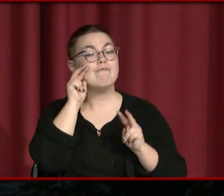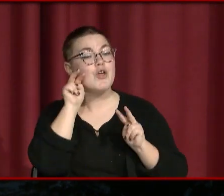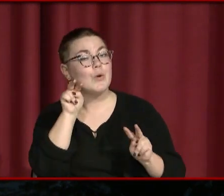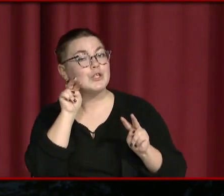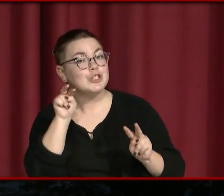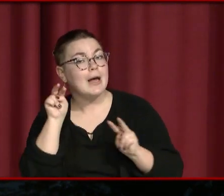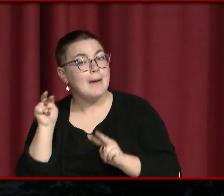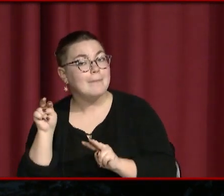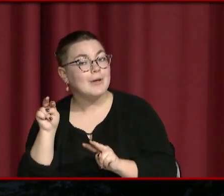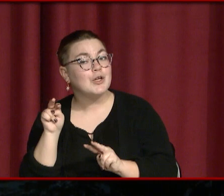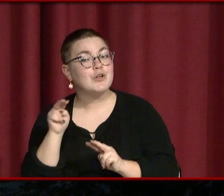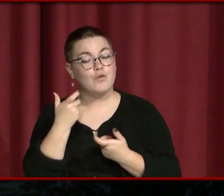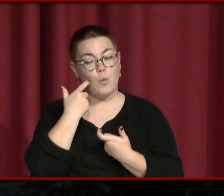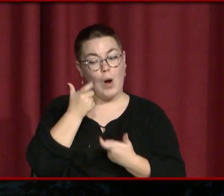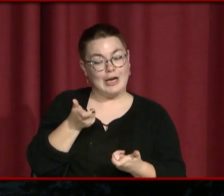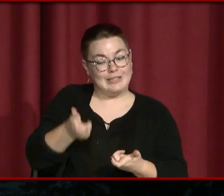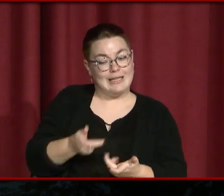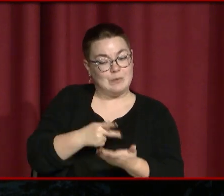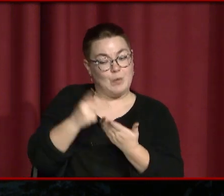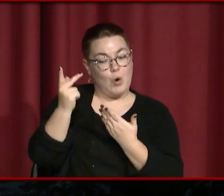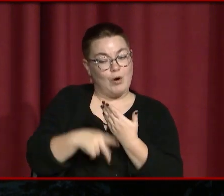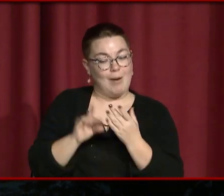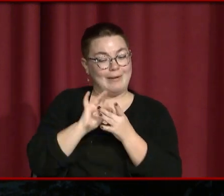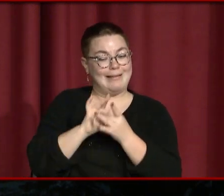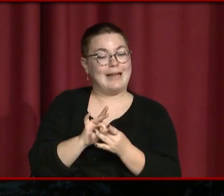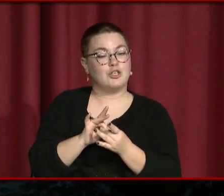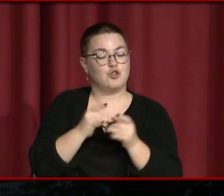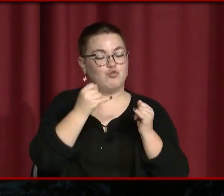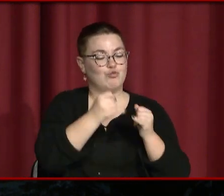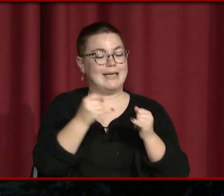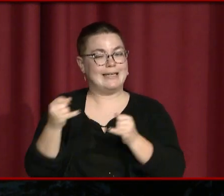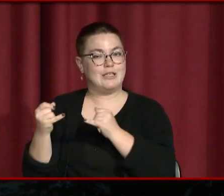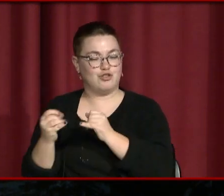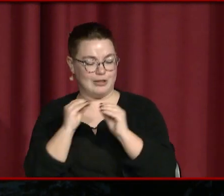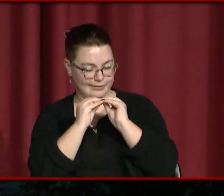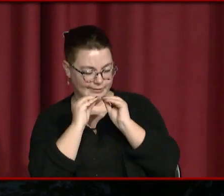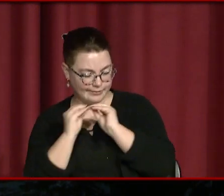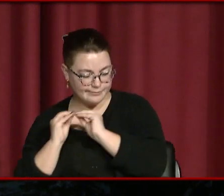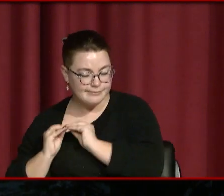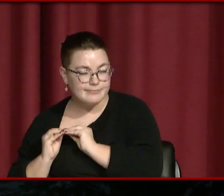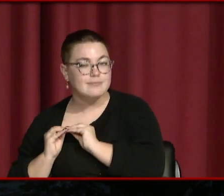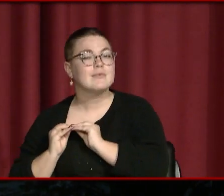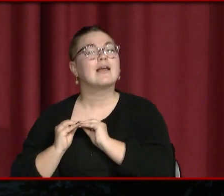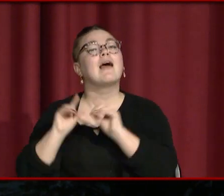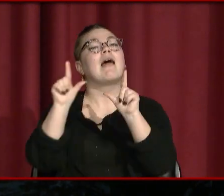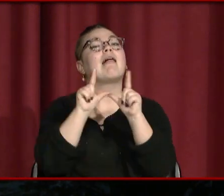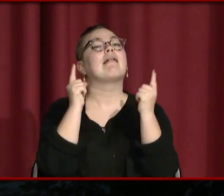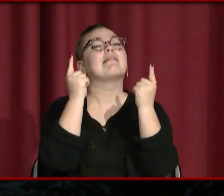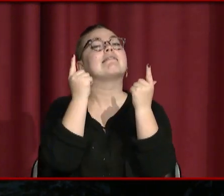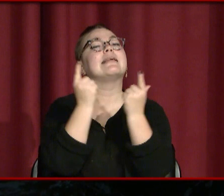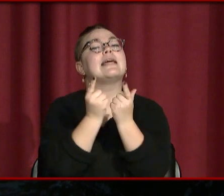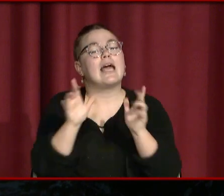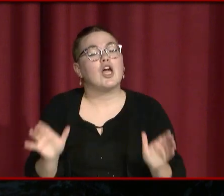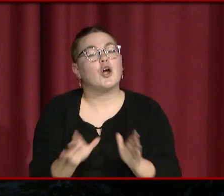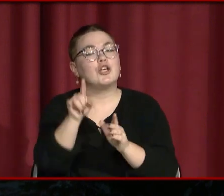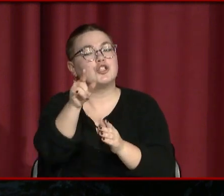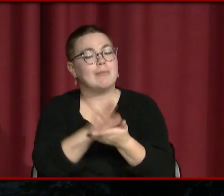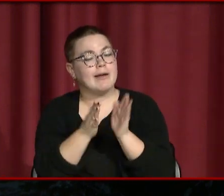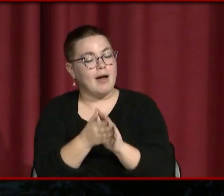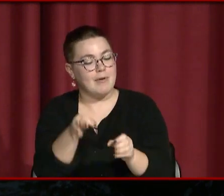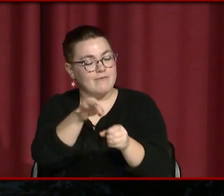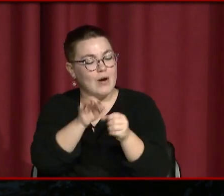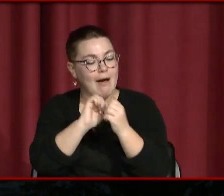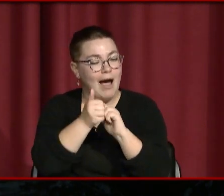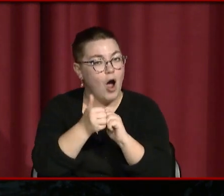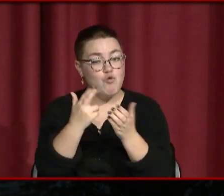you watch today's program on redistricting. The League of Women Voters encourages everyone to be a voter by registering to